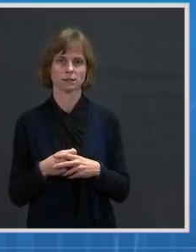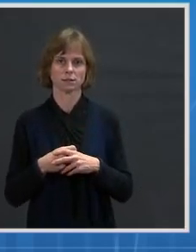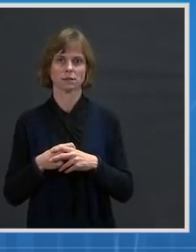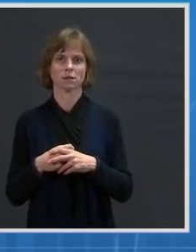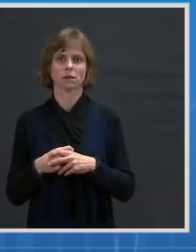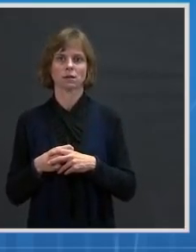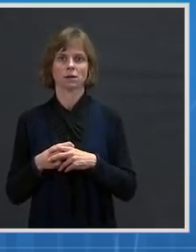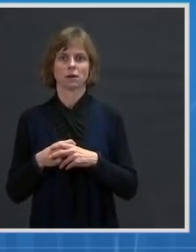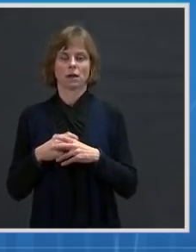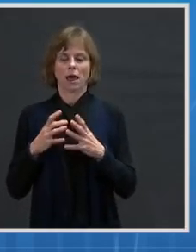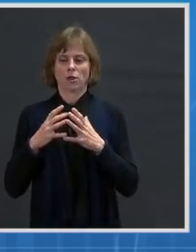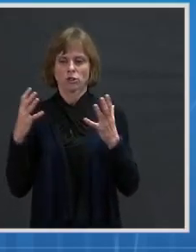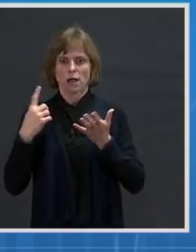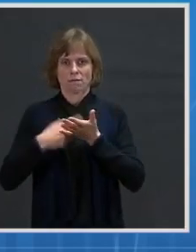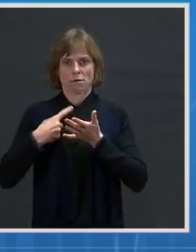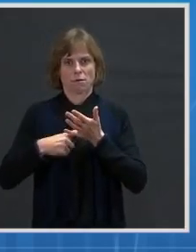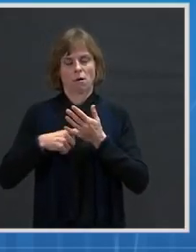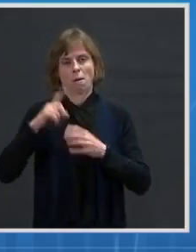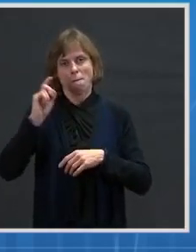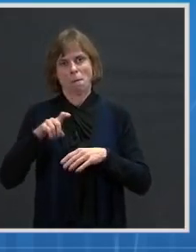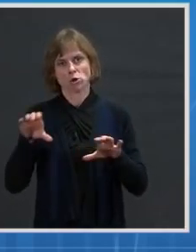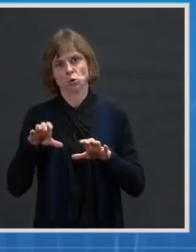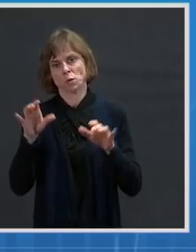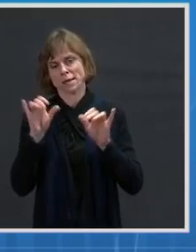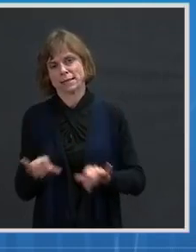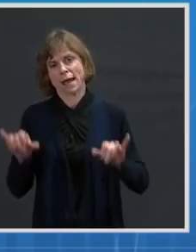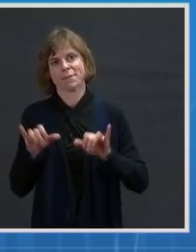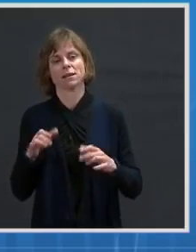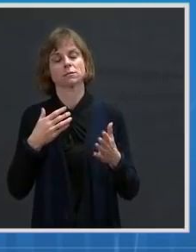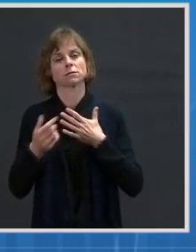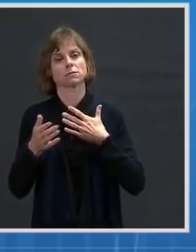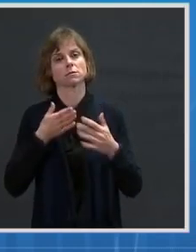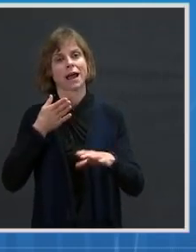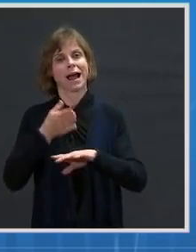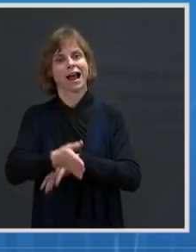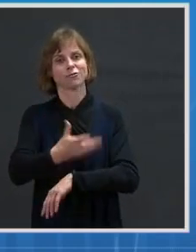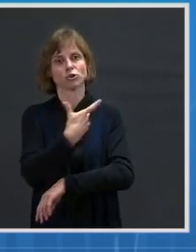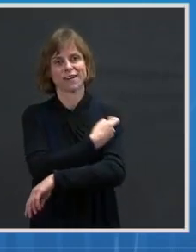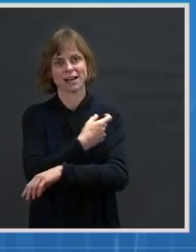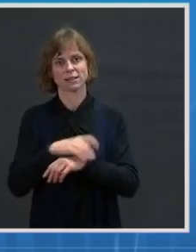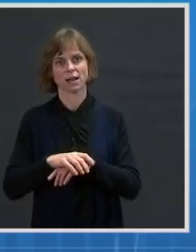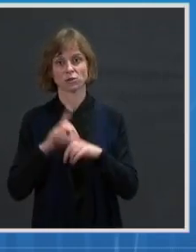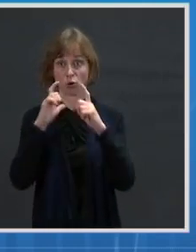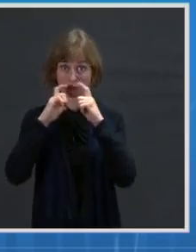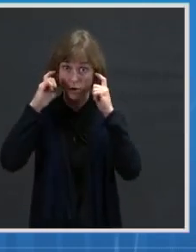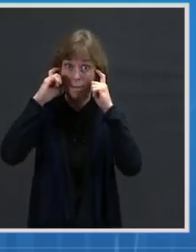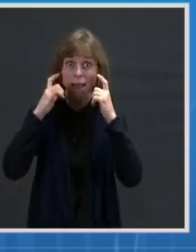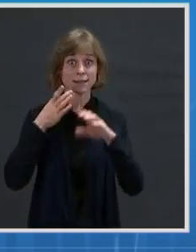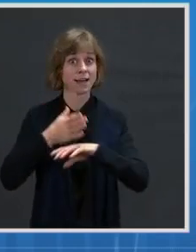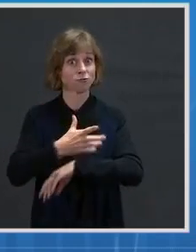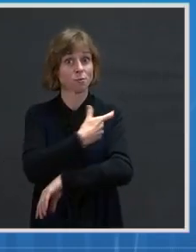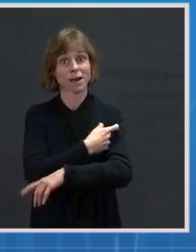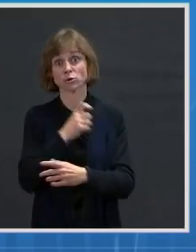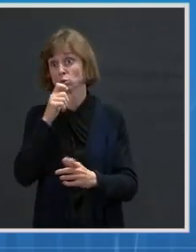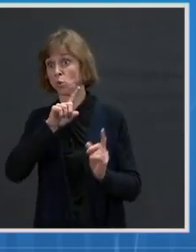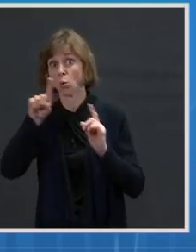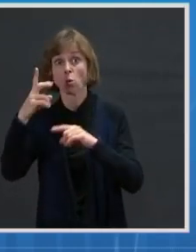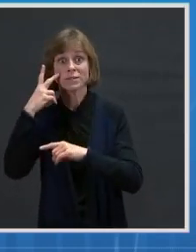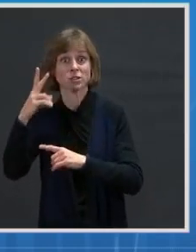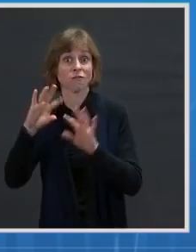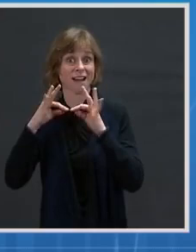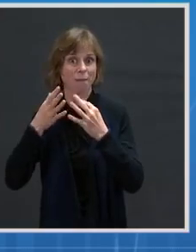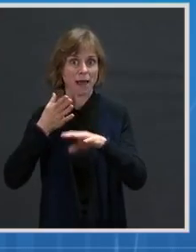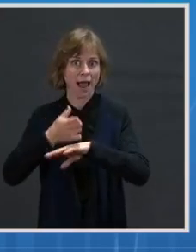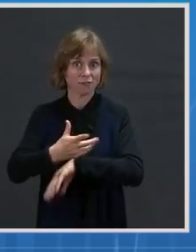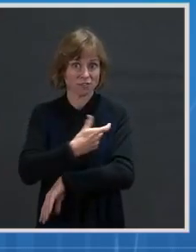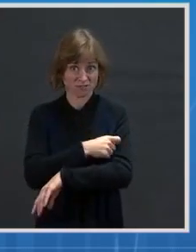need to keep doing the same things even after you get vaccinated. Like wearing a mask, not seeing your family, things like that. Do you